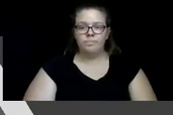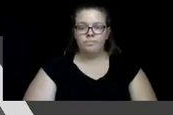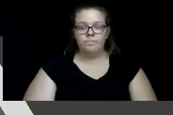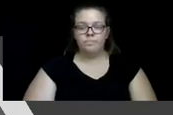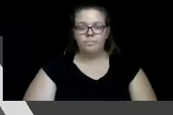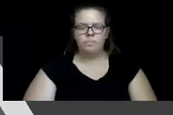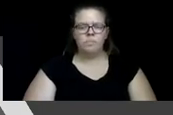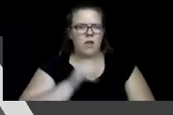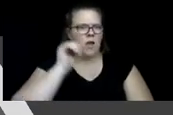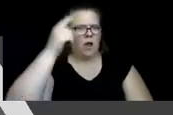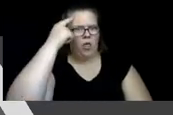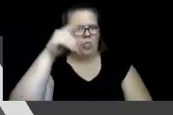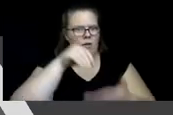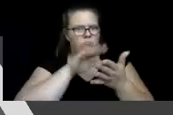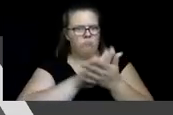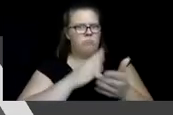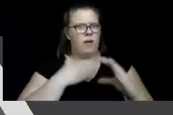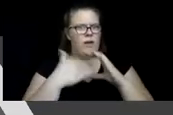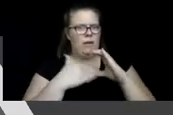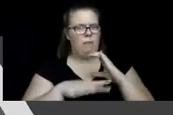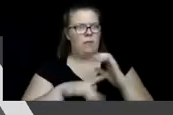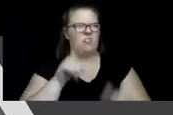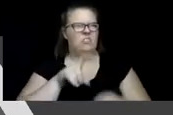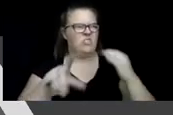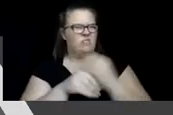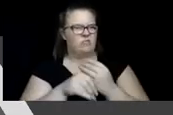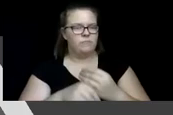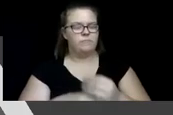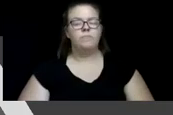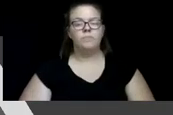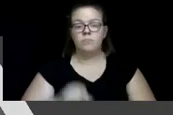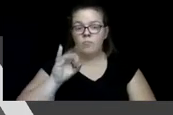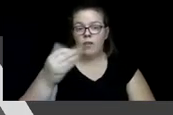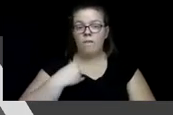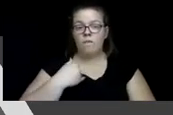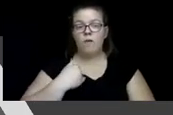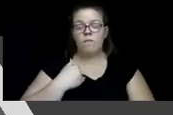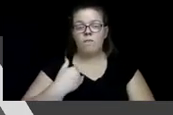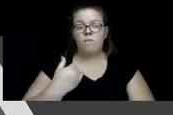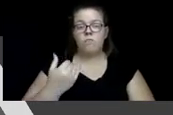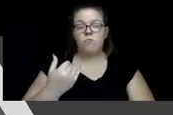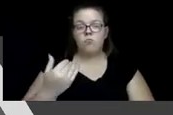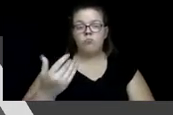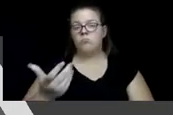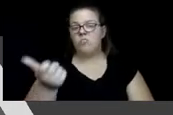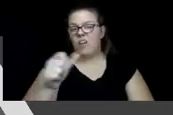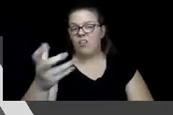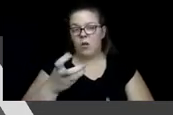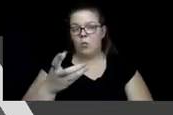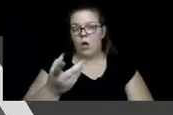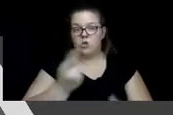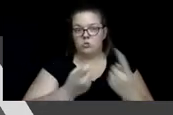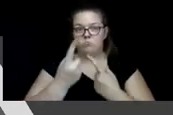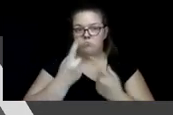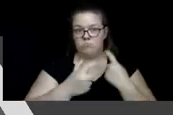And I don't think I put my email or anything on here. I should have. If anybody has anything they wanted to ask outside of the